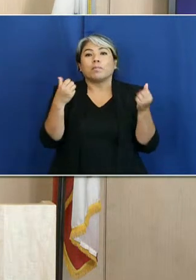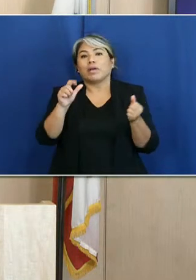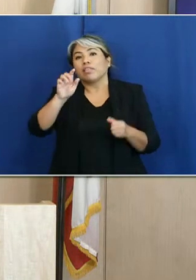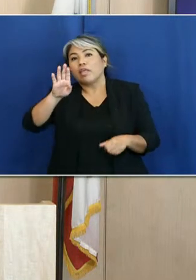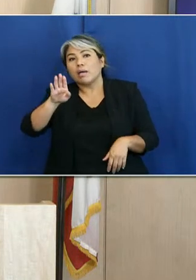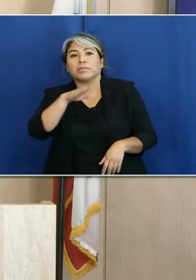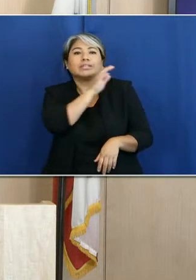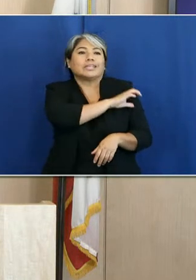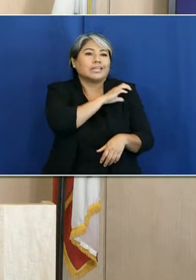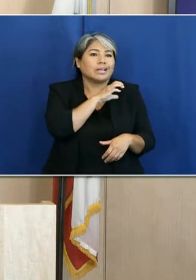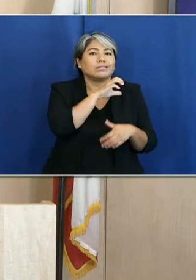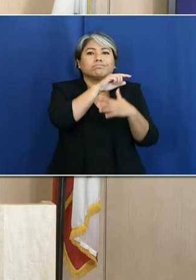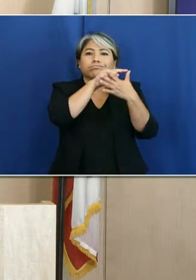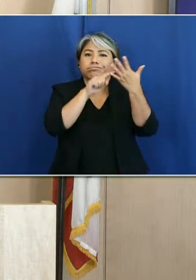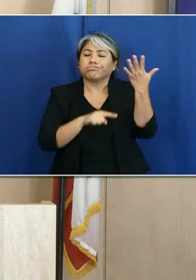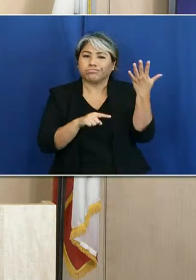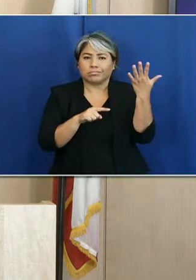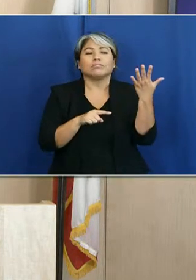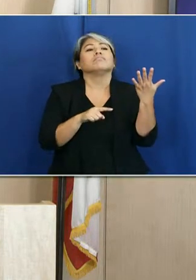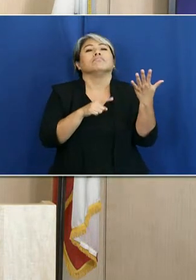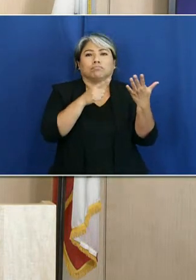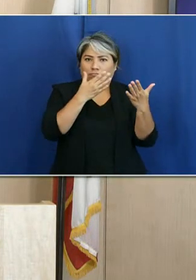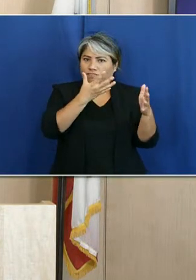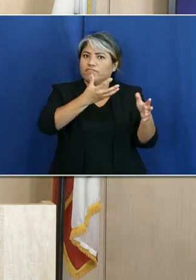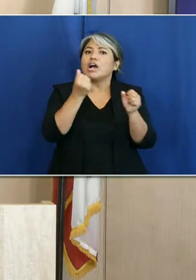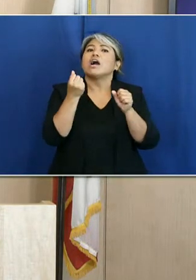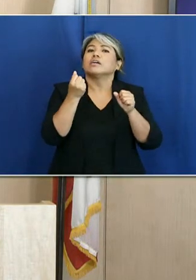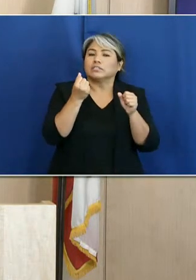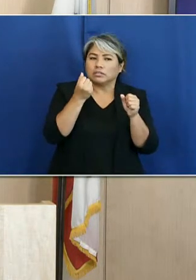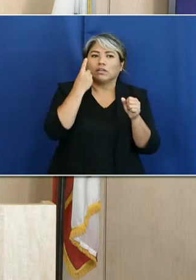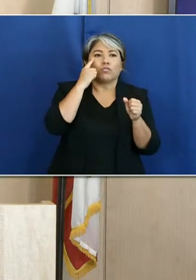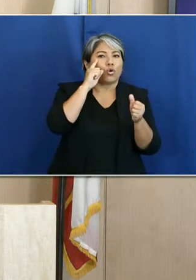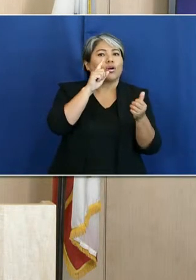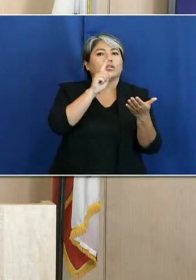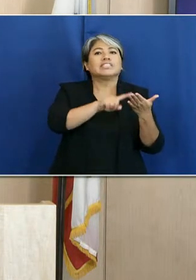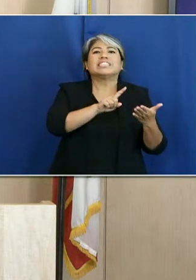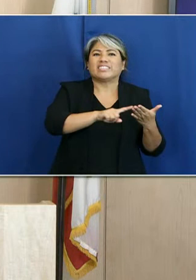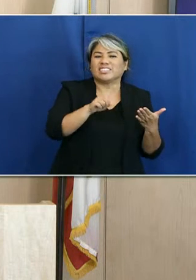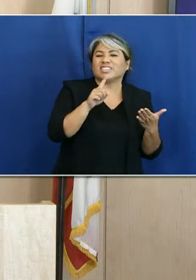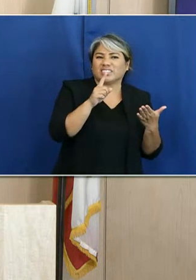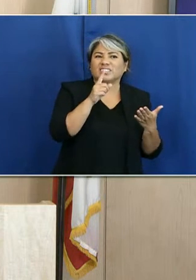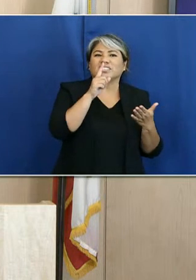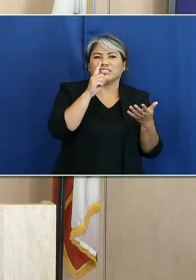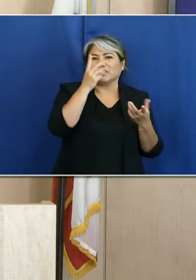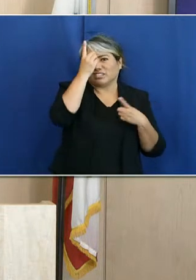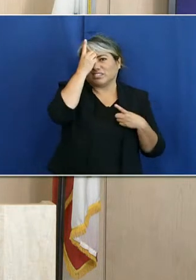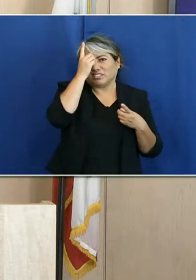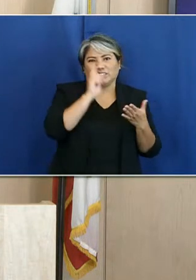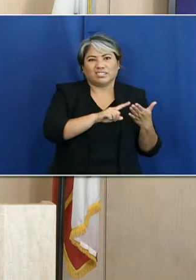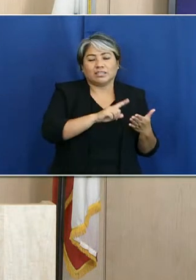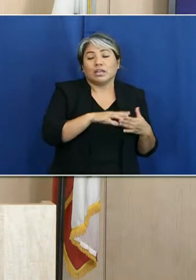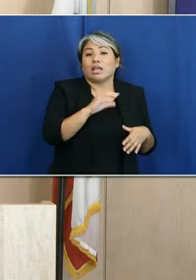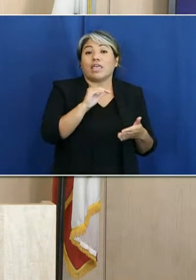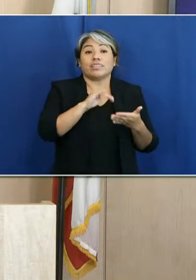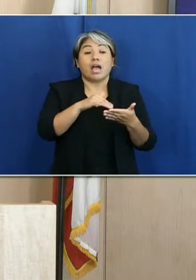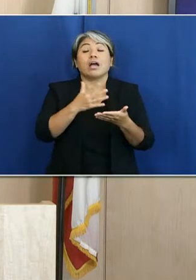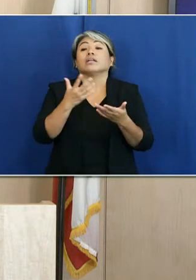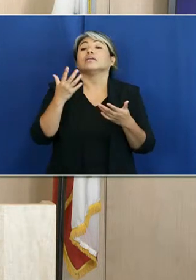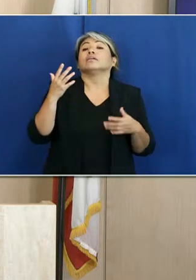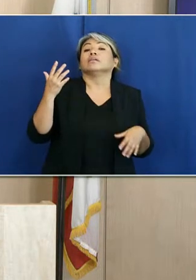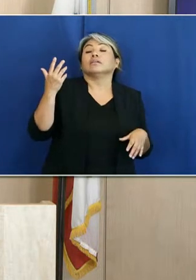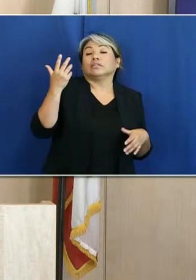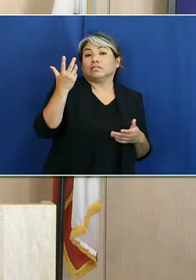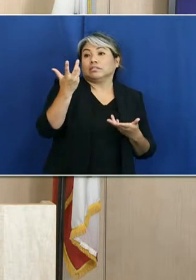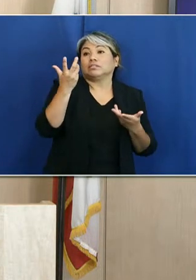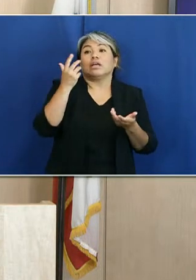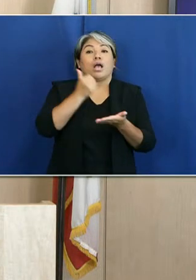clinic, really hitting the mark for our disease investigation. And I think that's attributed in part to a success in reducing